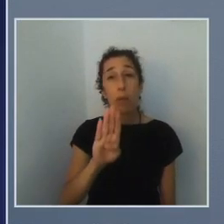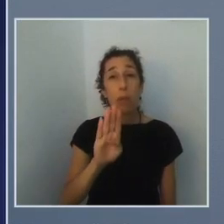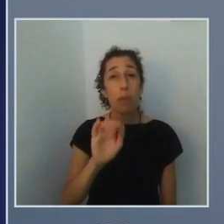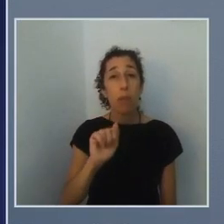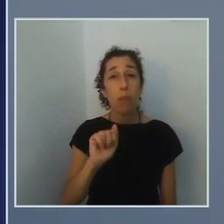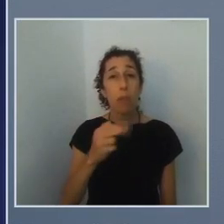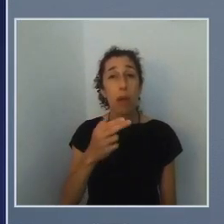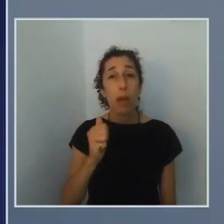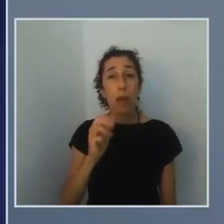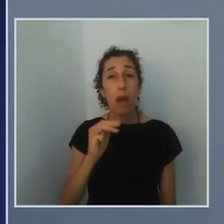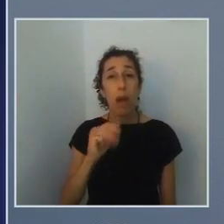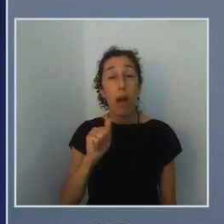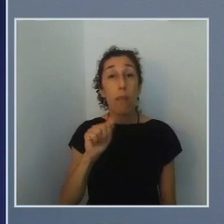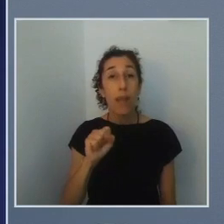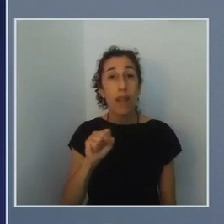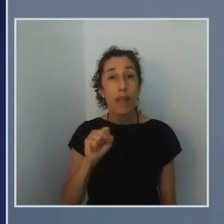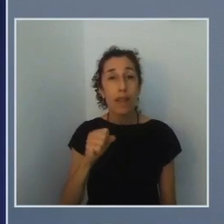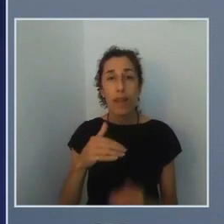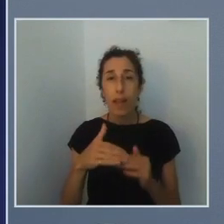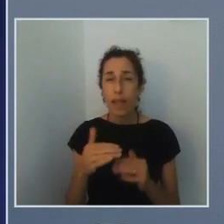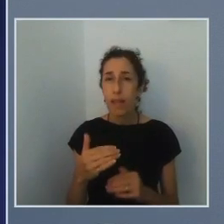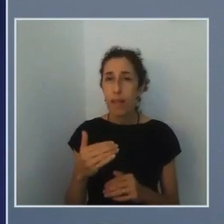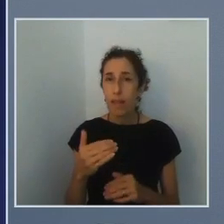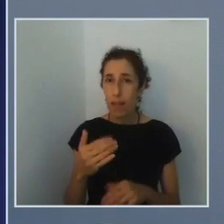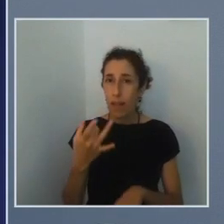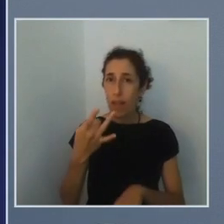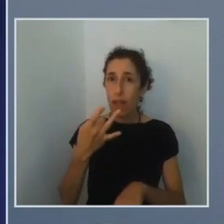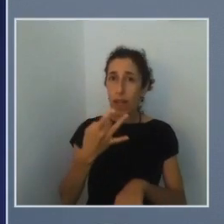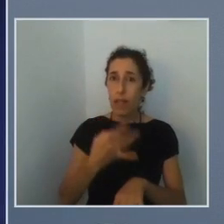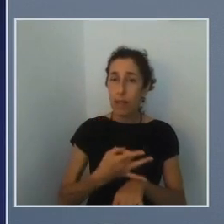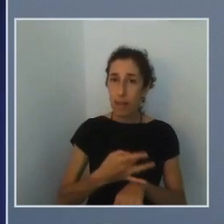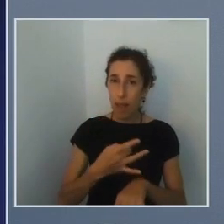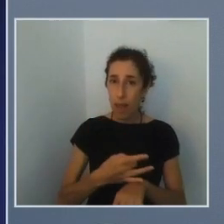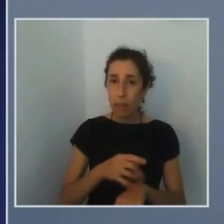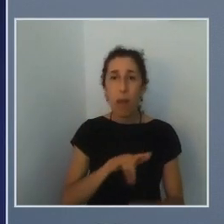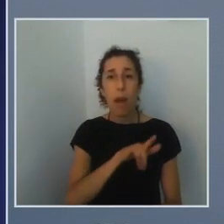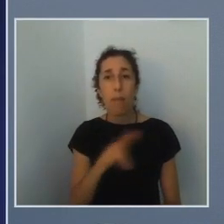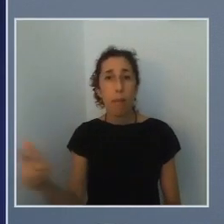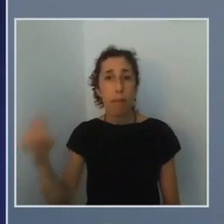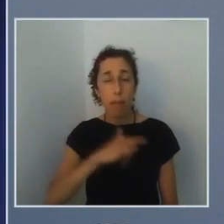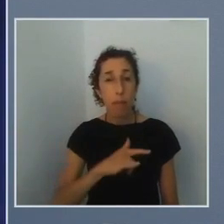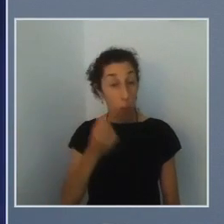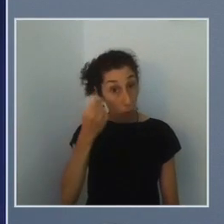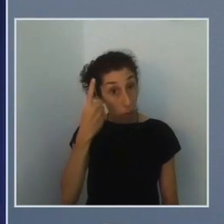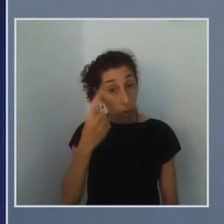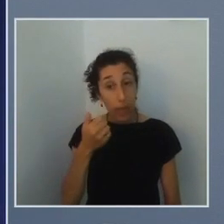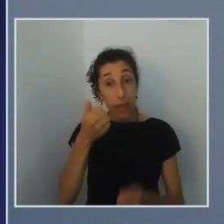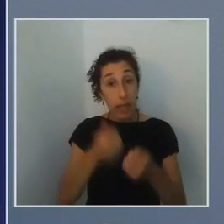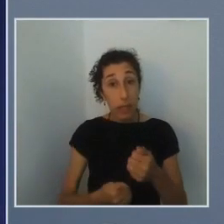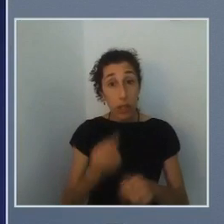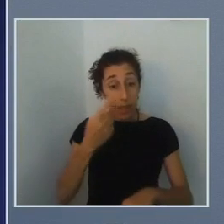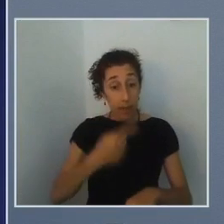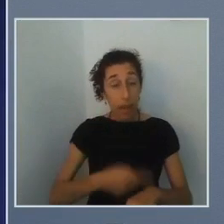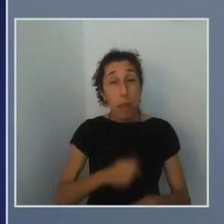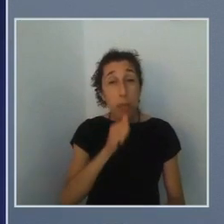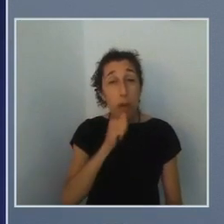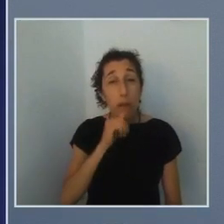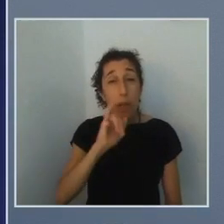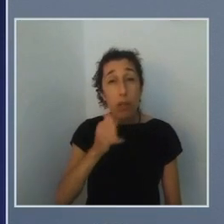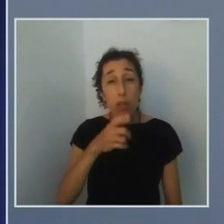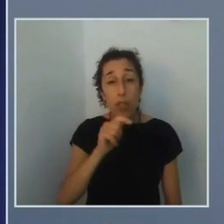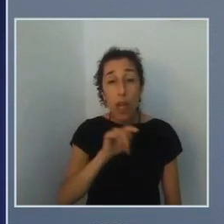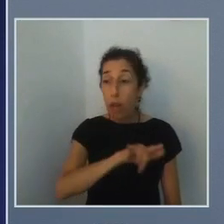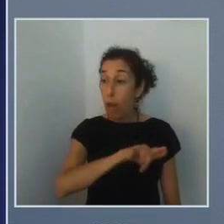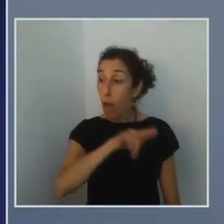approximate 3-year period with his family at a cost of more than $500,000 to